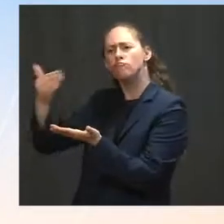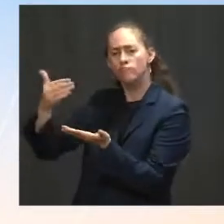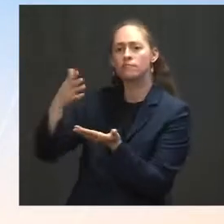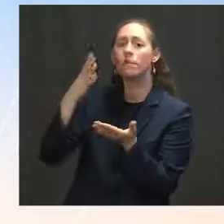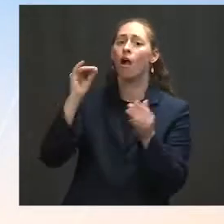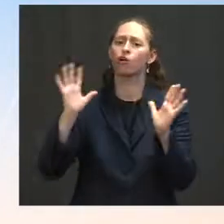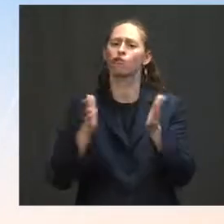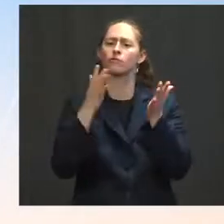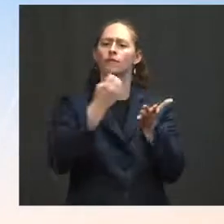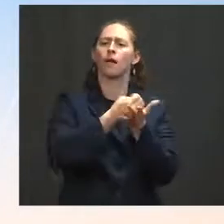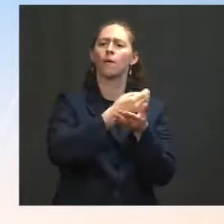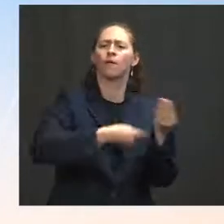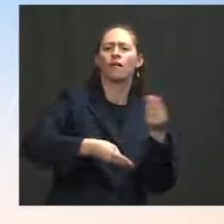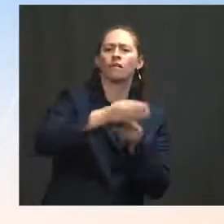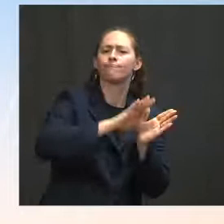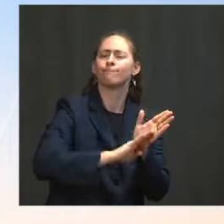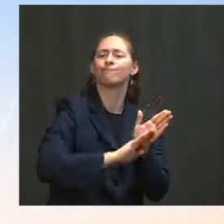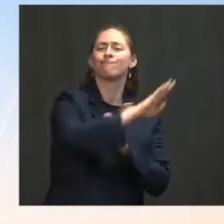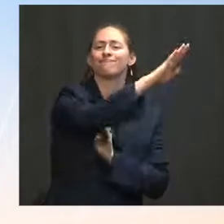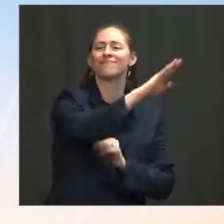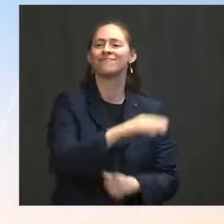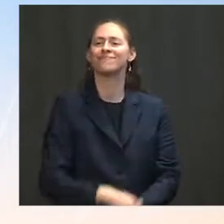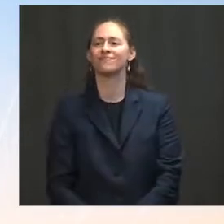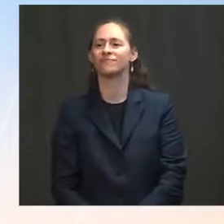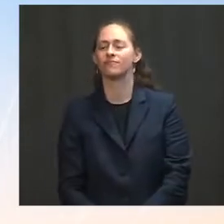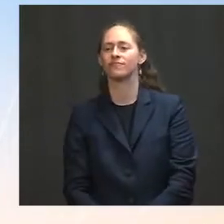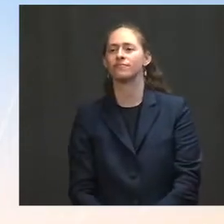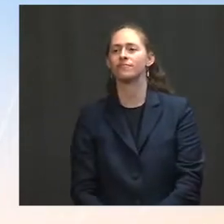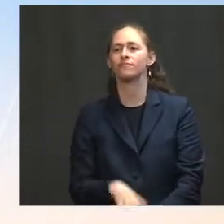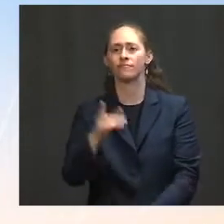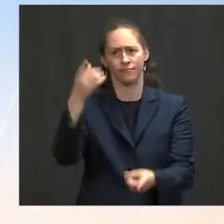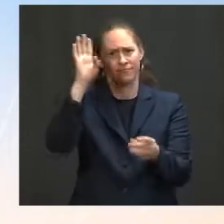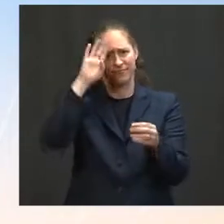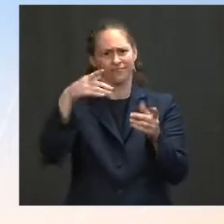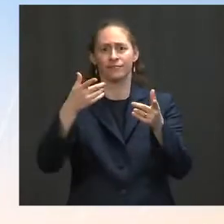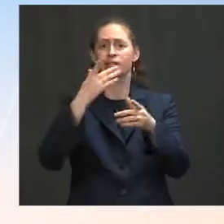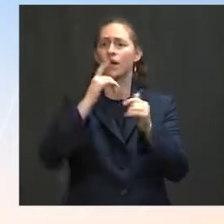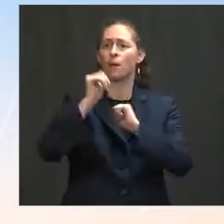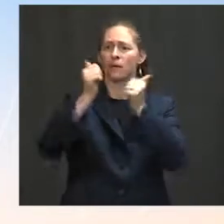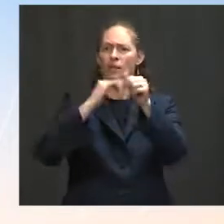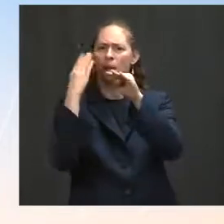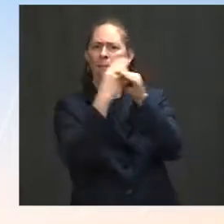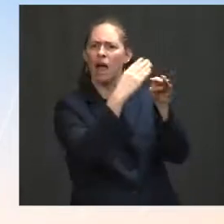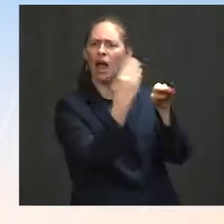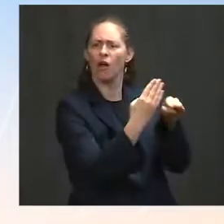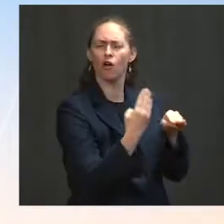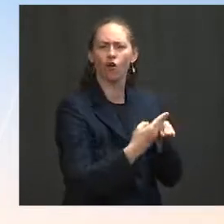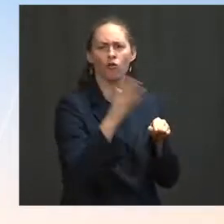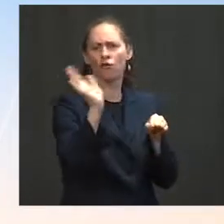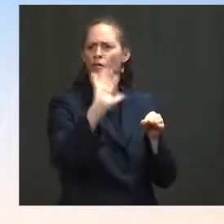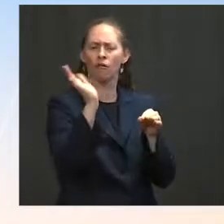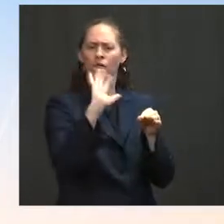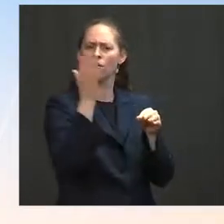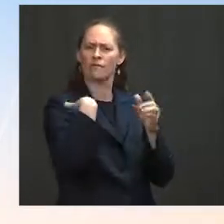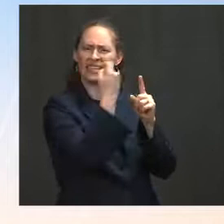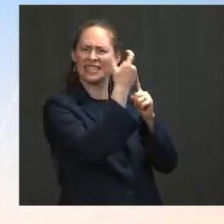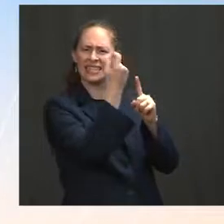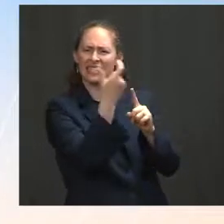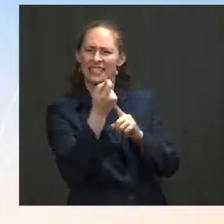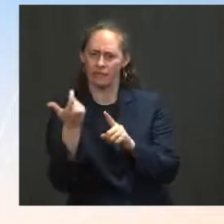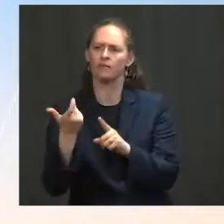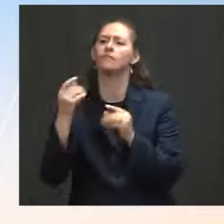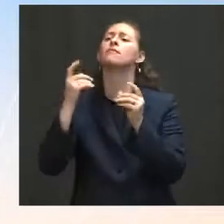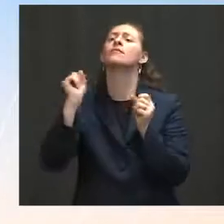for consumers. Barriers to competition also drive down wages for workers. When there are only a few employers in town, workers have less opportunity